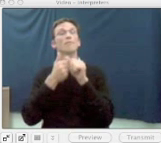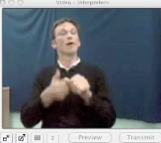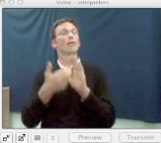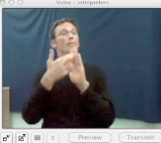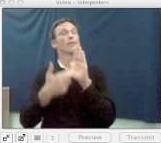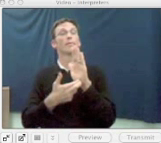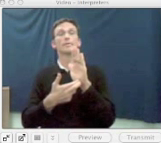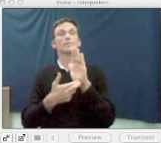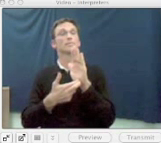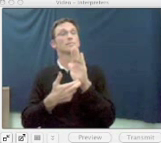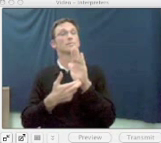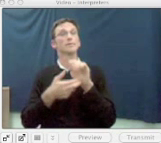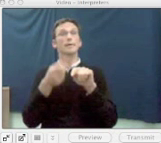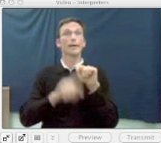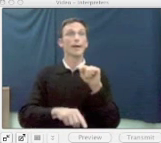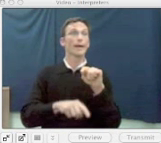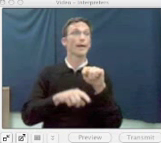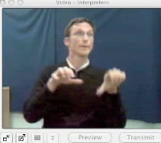absent